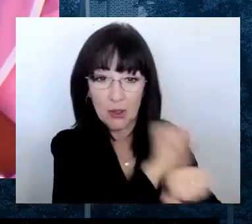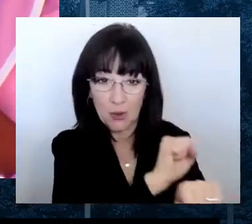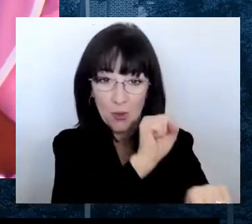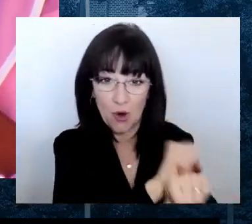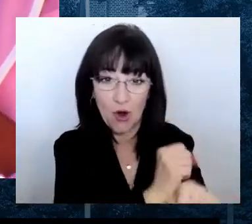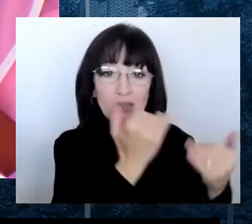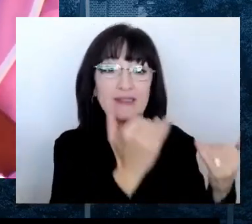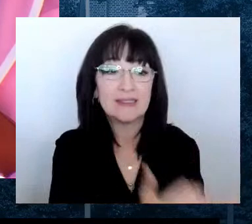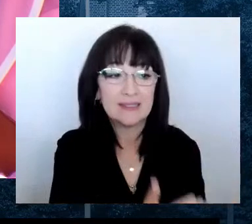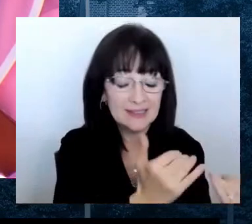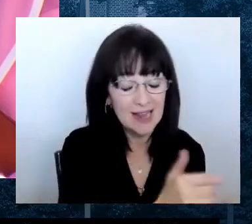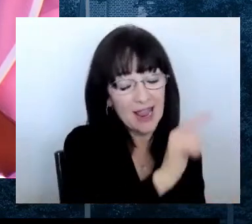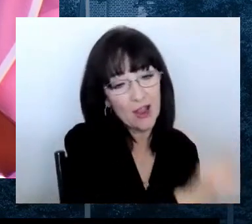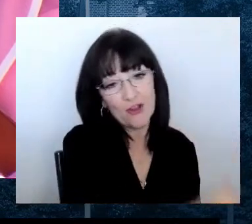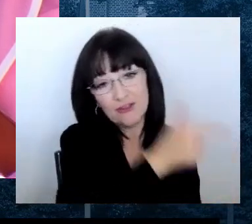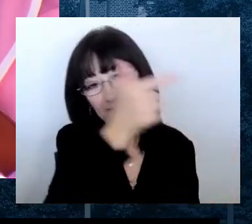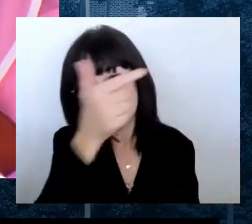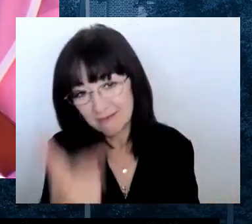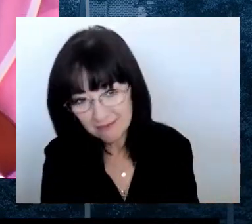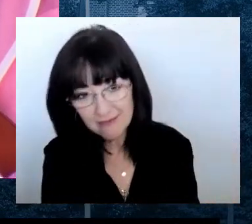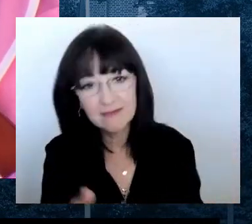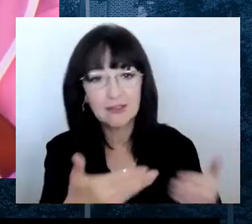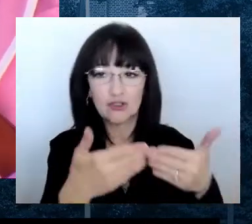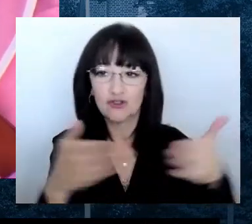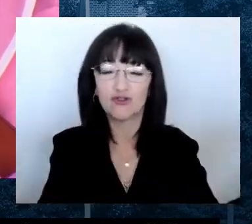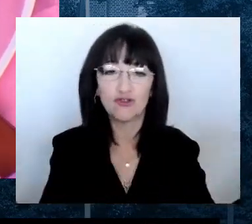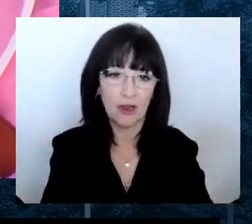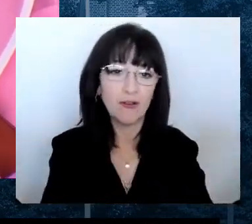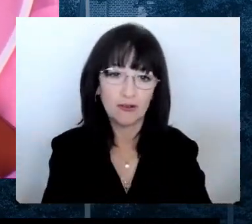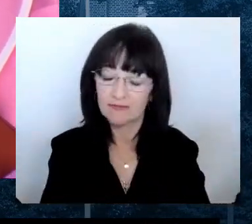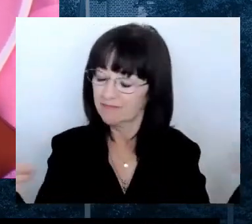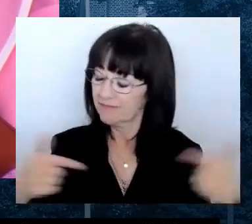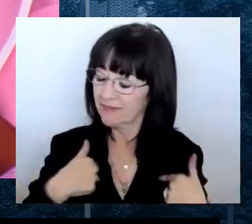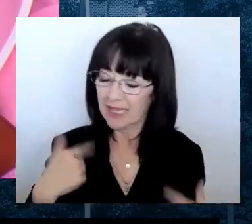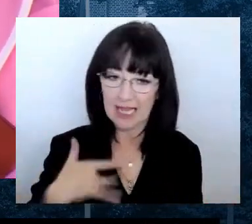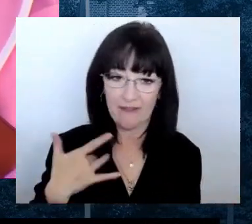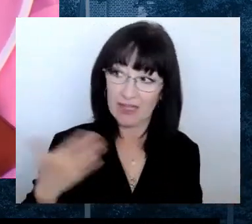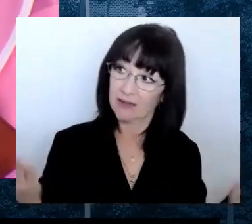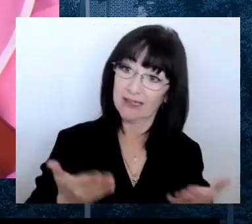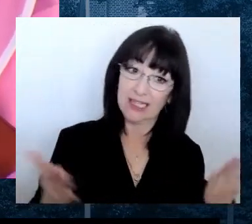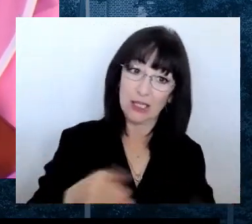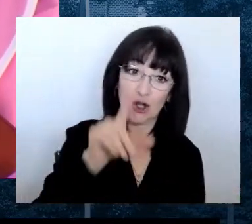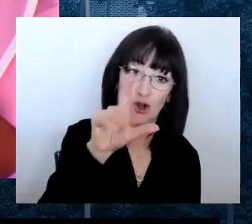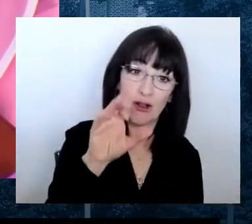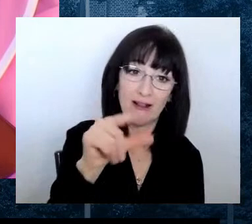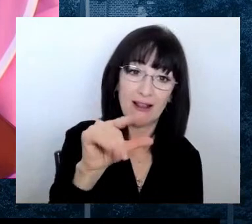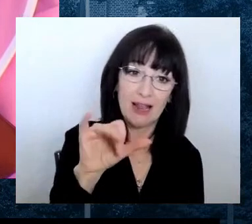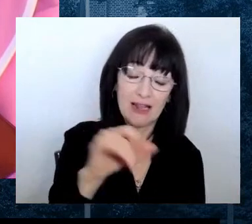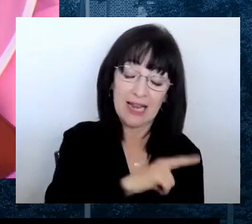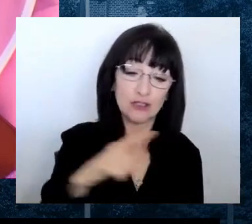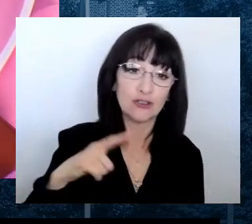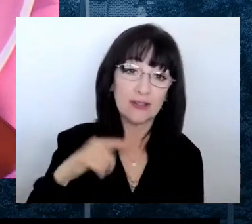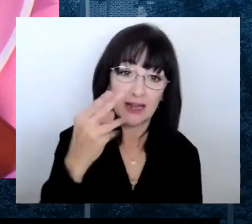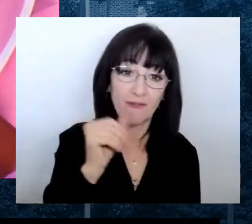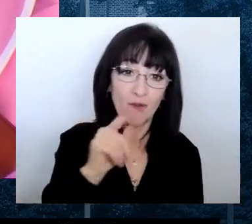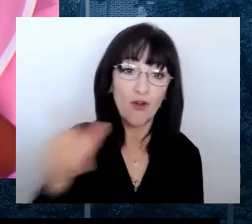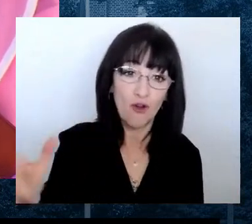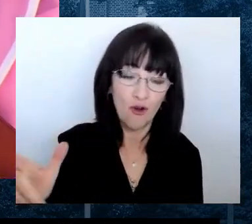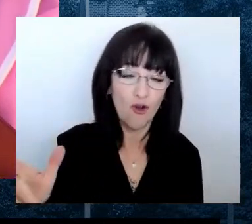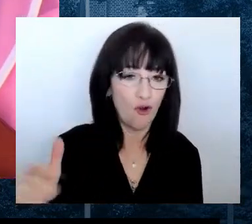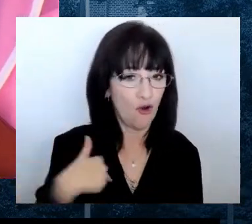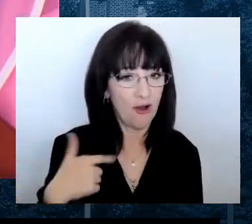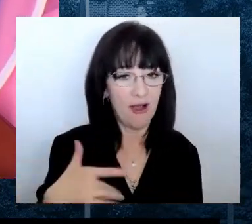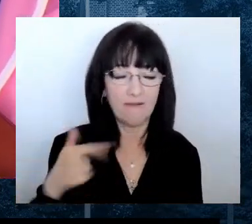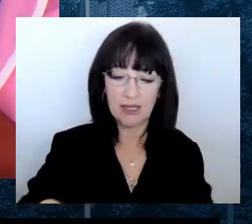definitely one of the best days in Legislative Hall for me, to see such grace in navigating a bill. And I want to